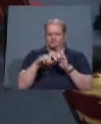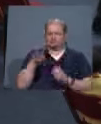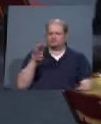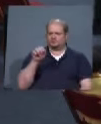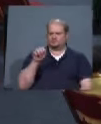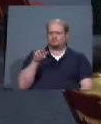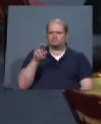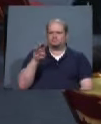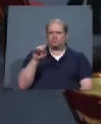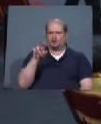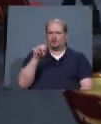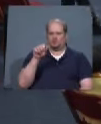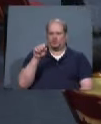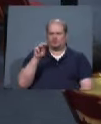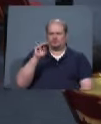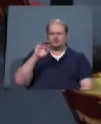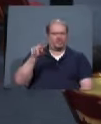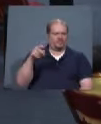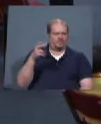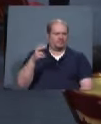Barbara Smith.